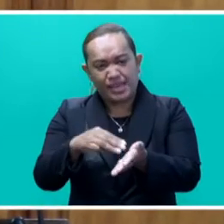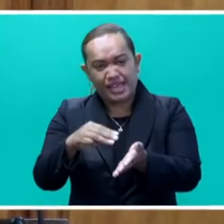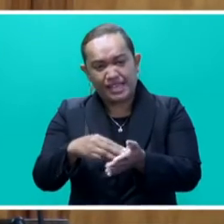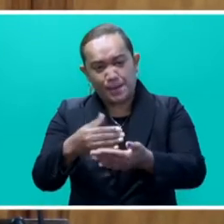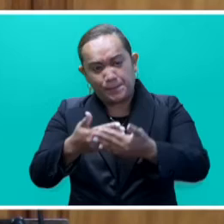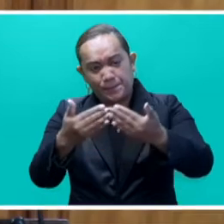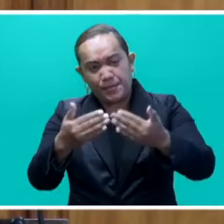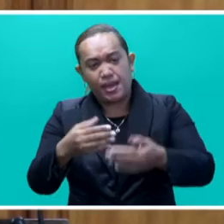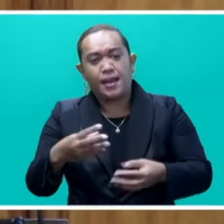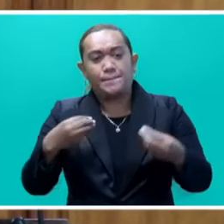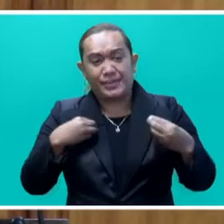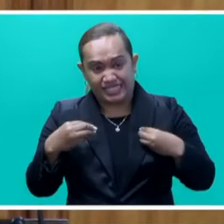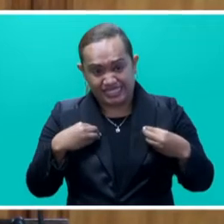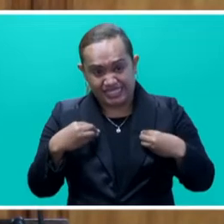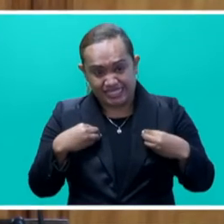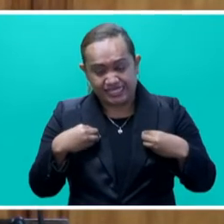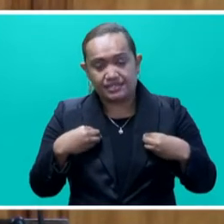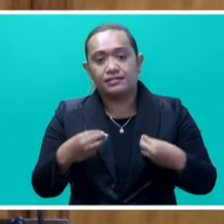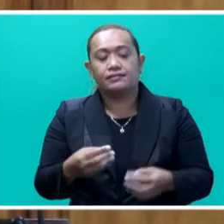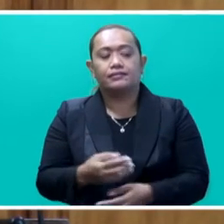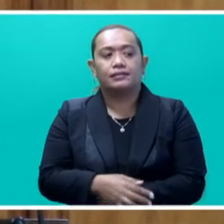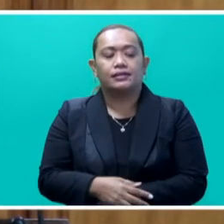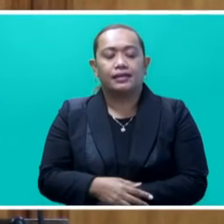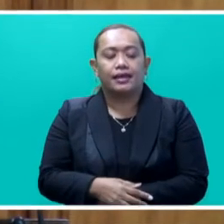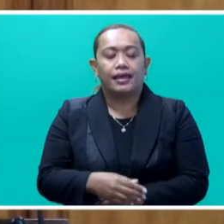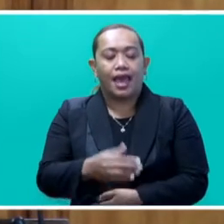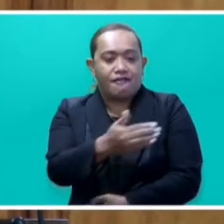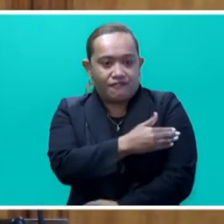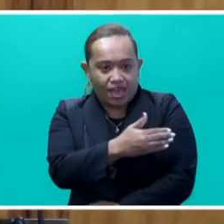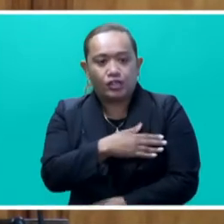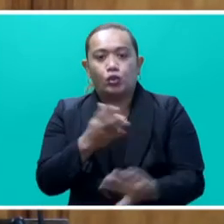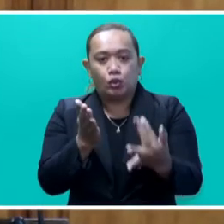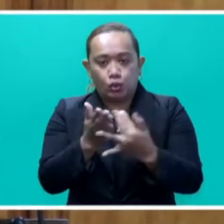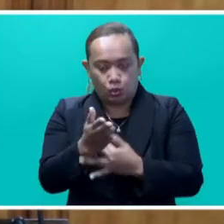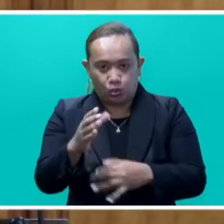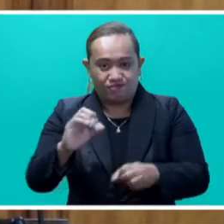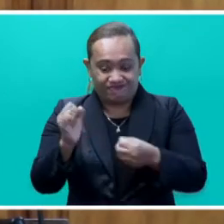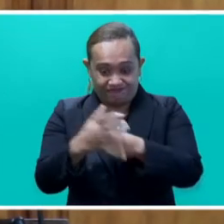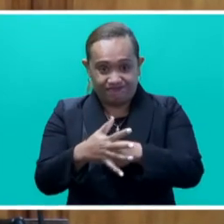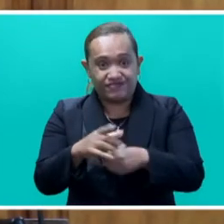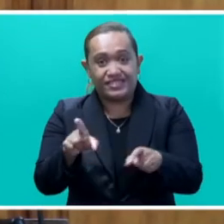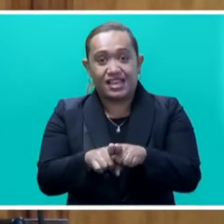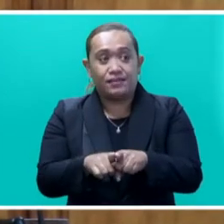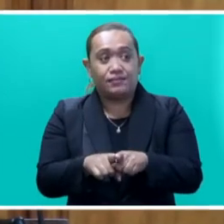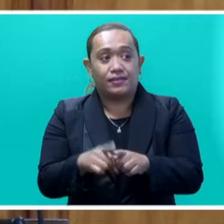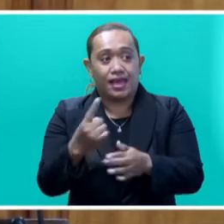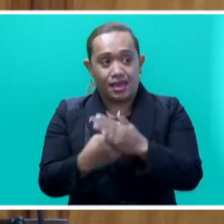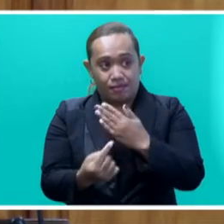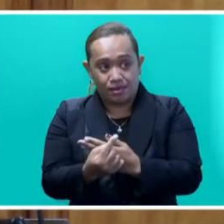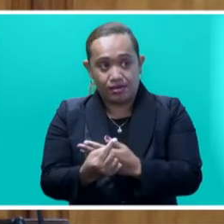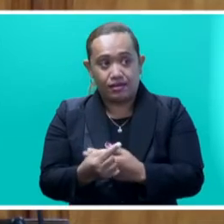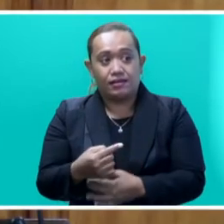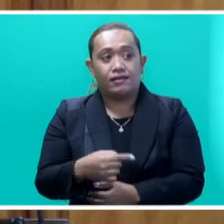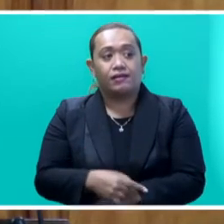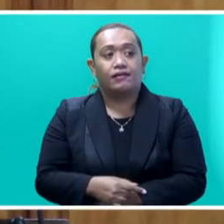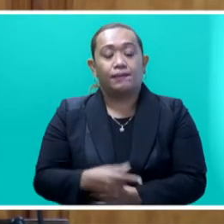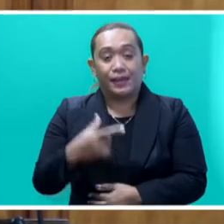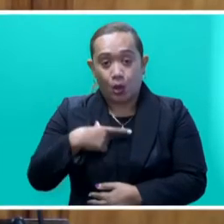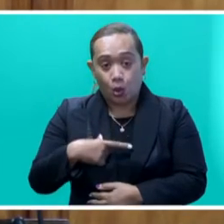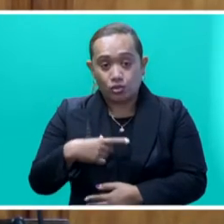the COVID-19 pandemic. This sector has been noted to provide a significant contribution to the GDP of the